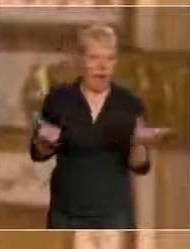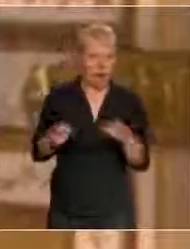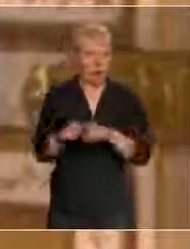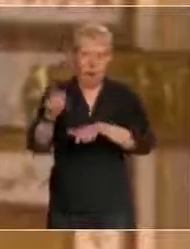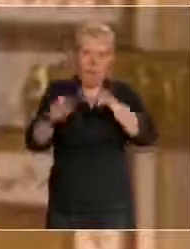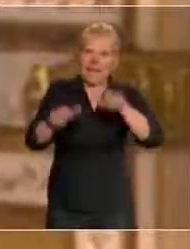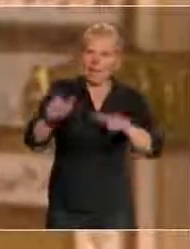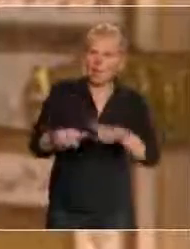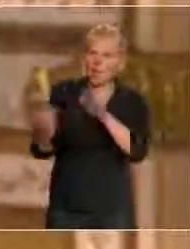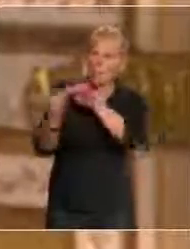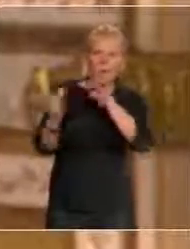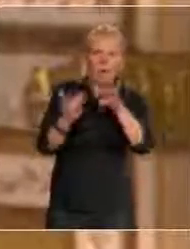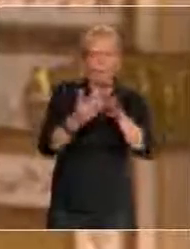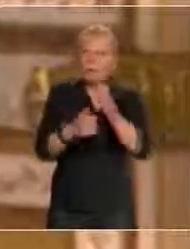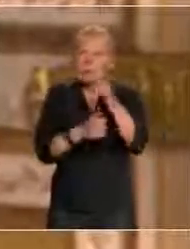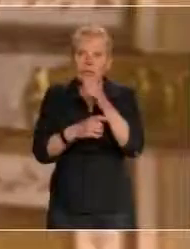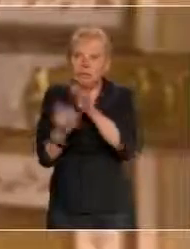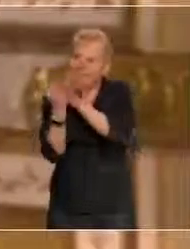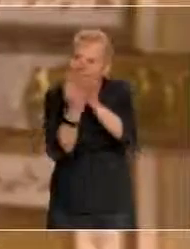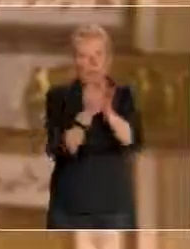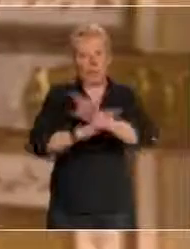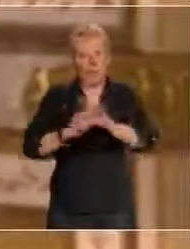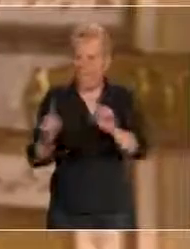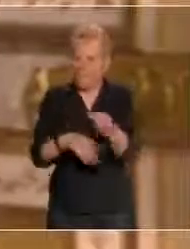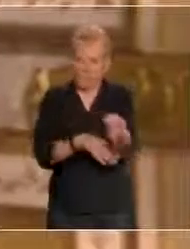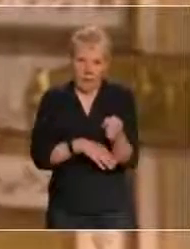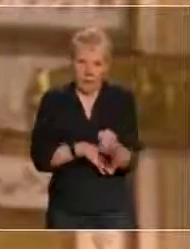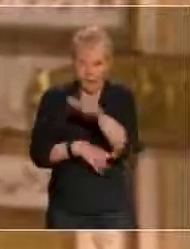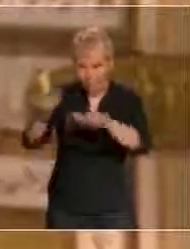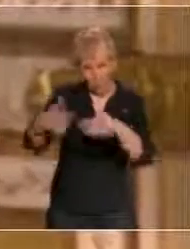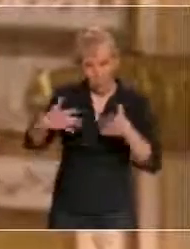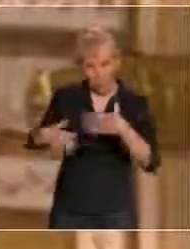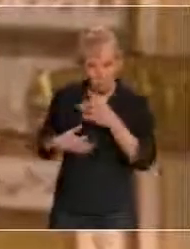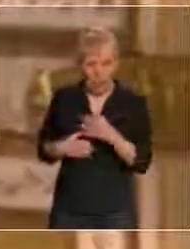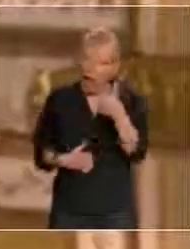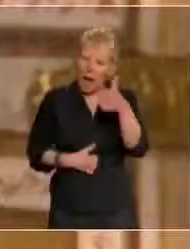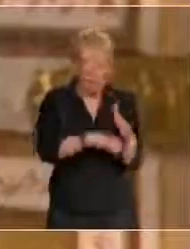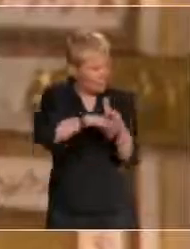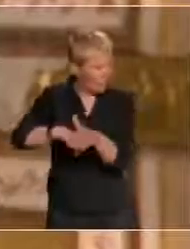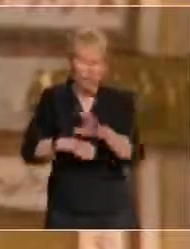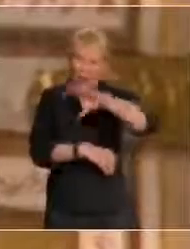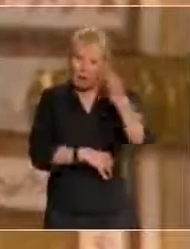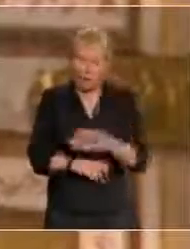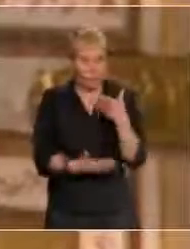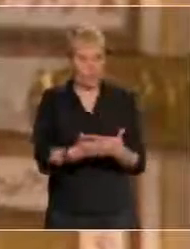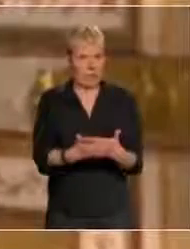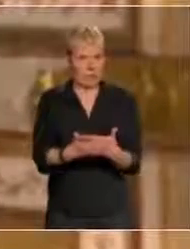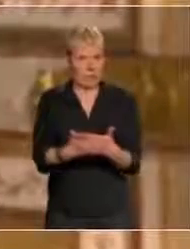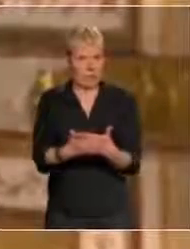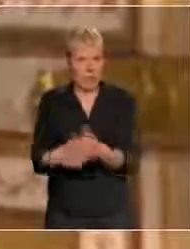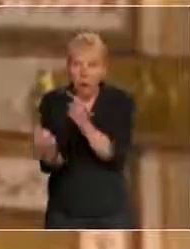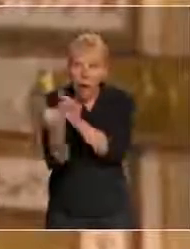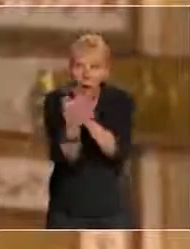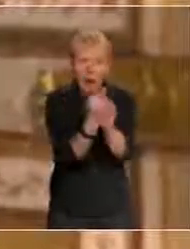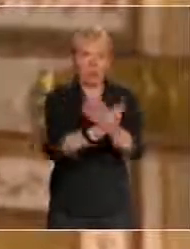every single one of us. We must all limit the number of people with whom we're in contact every single day. Scientists say